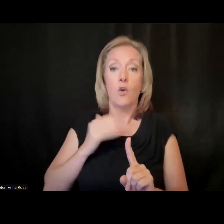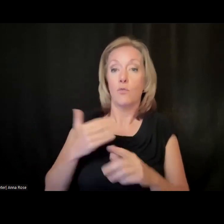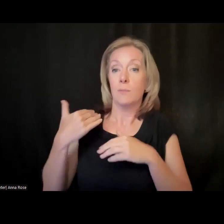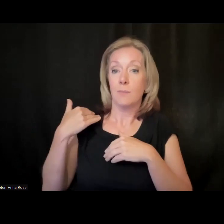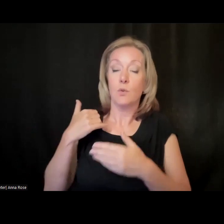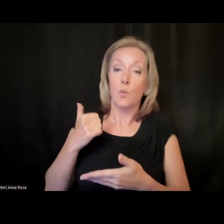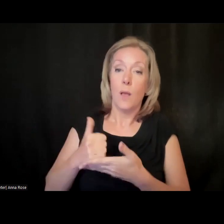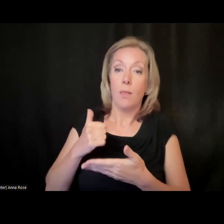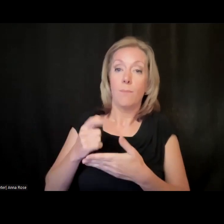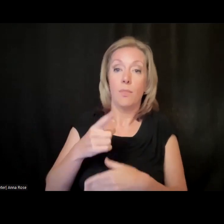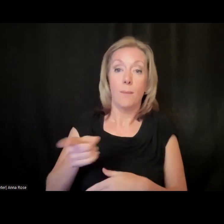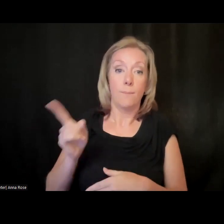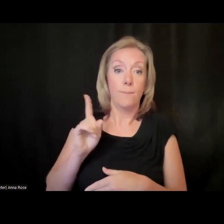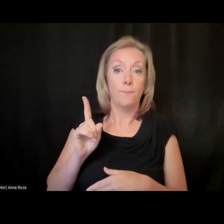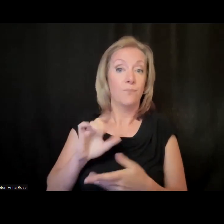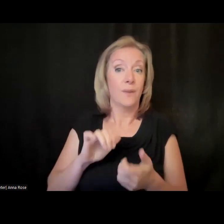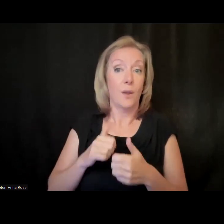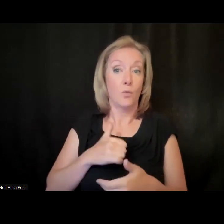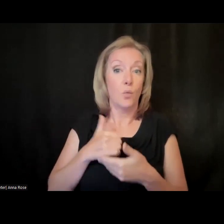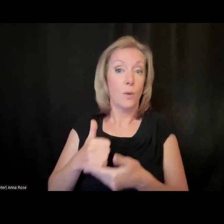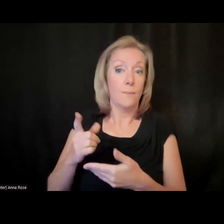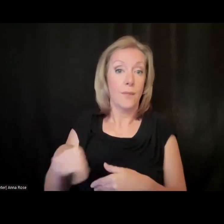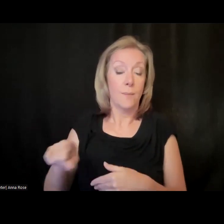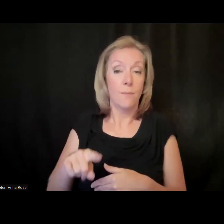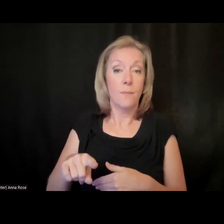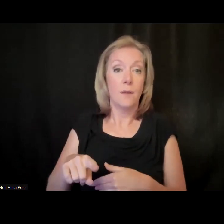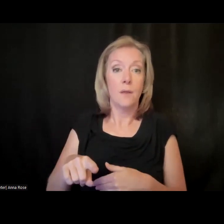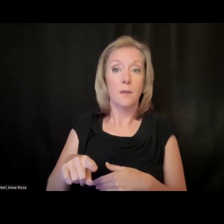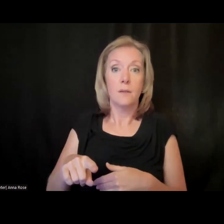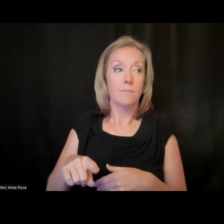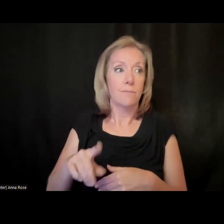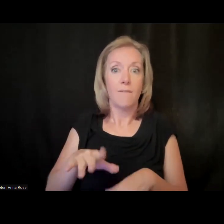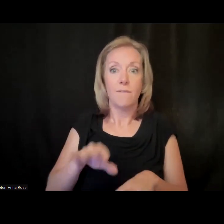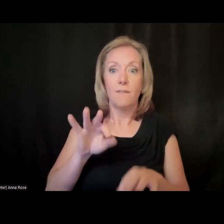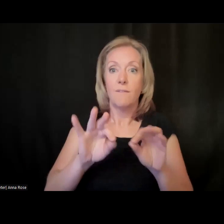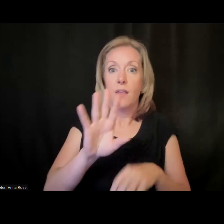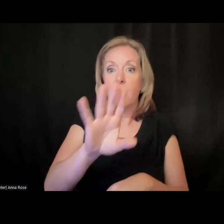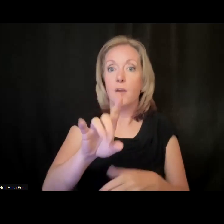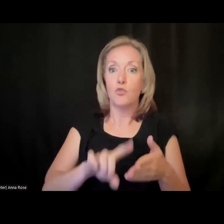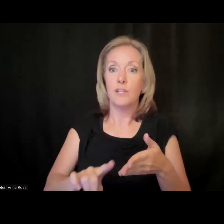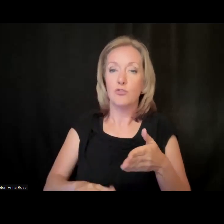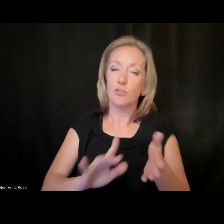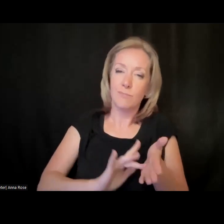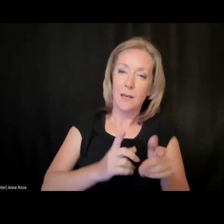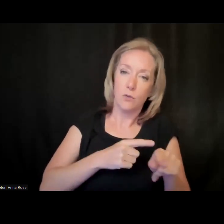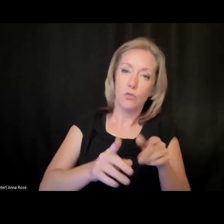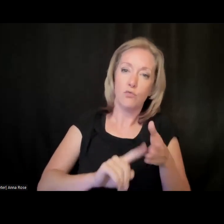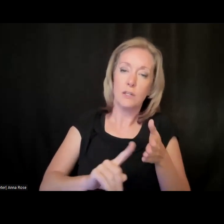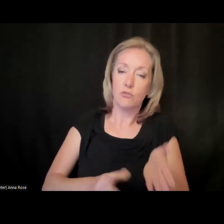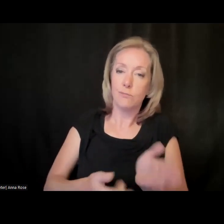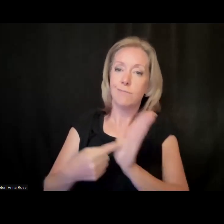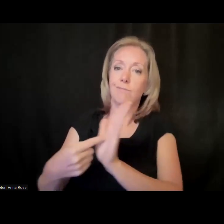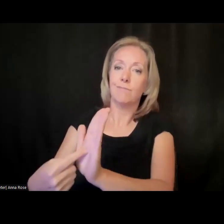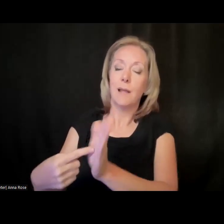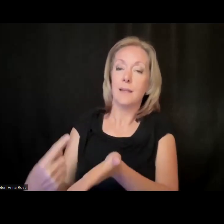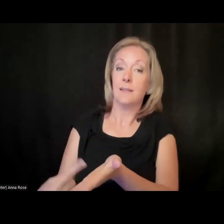them. And the best way I know how is to get to their medical literature in front of them and start some conversations, to go to